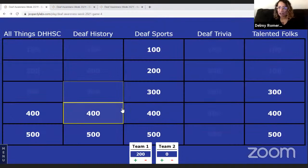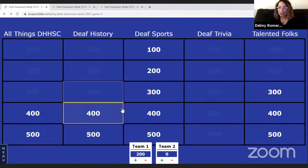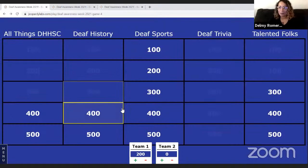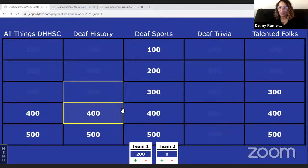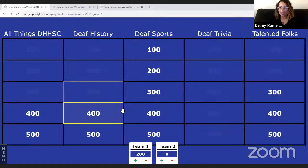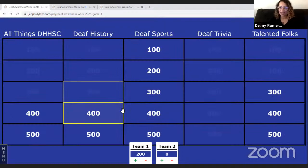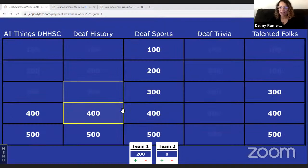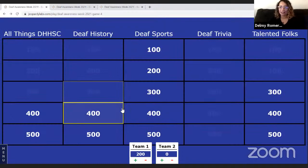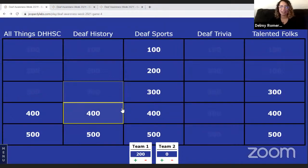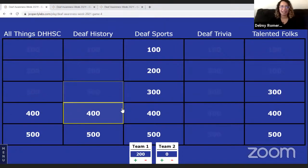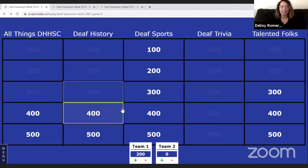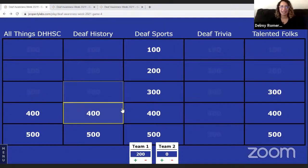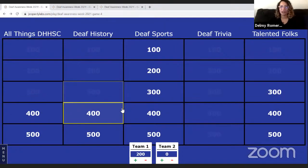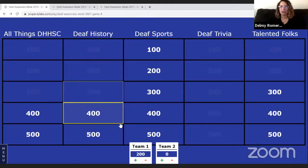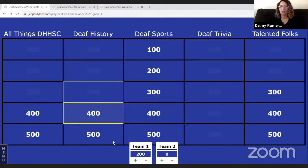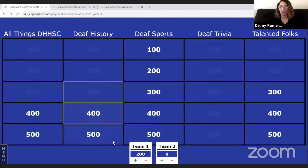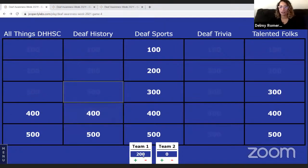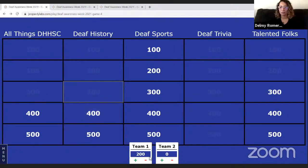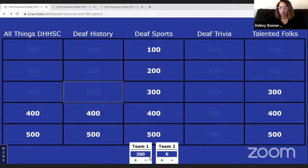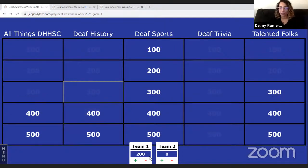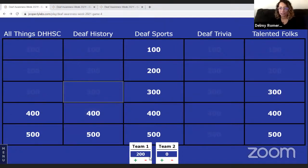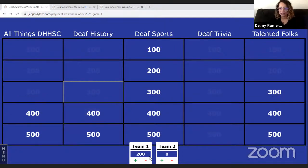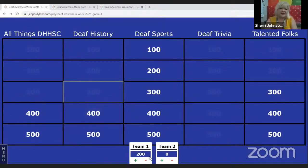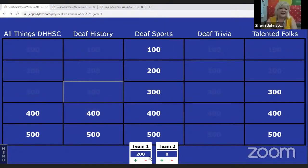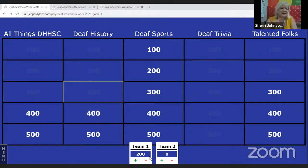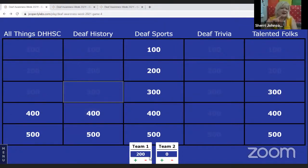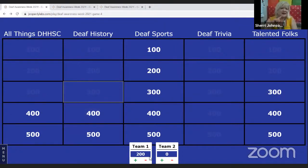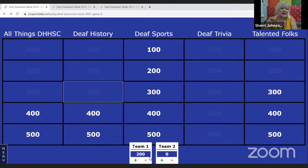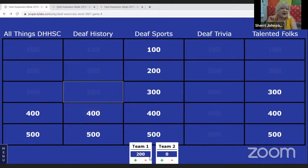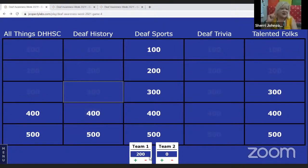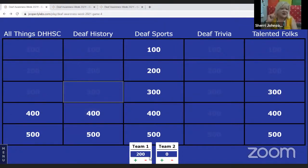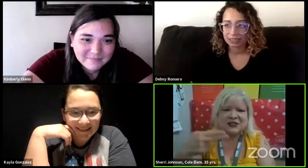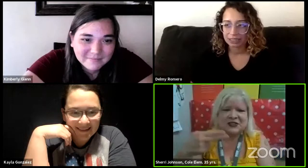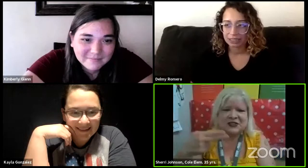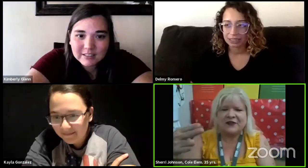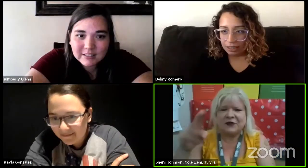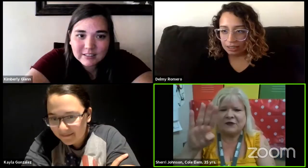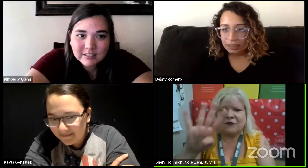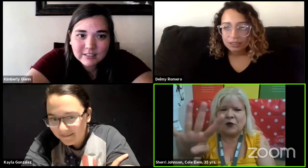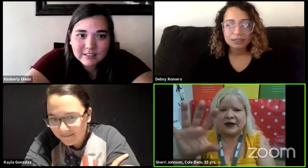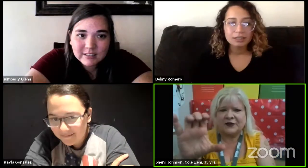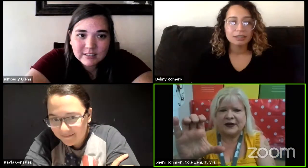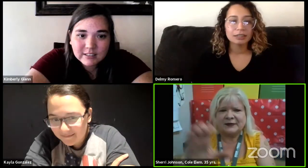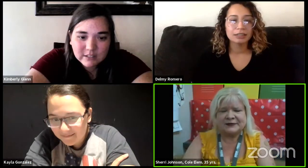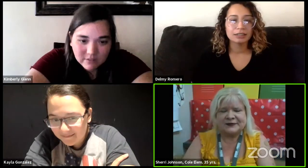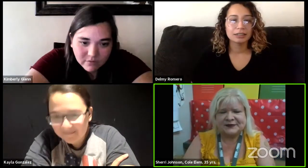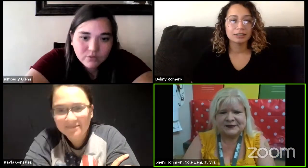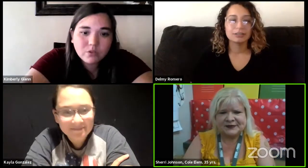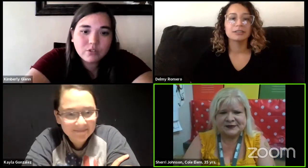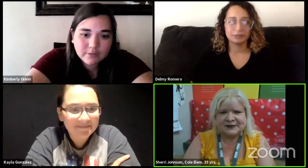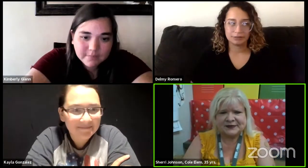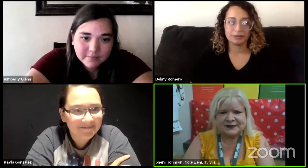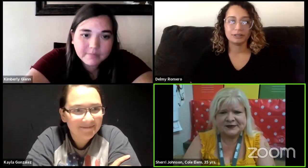Sherry, go ahead. Pick the next category and points. Deaf history for 400.